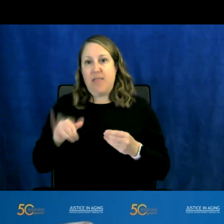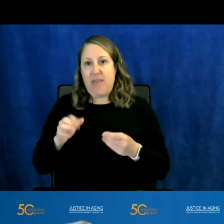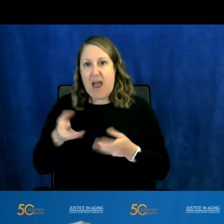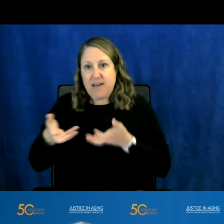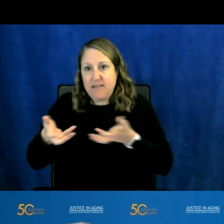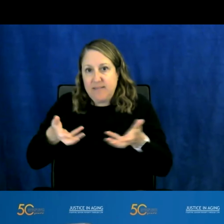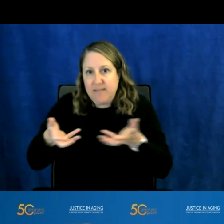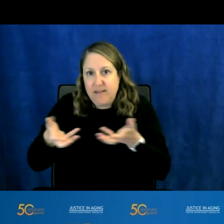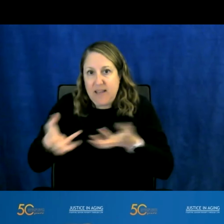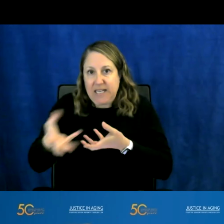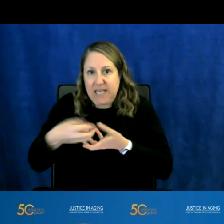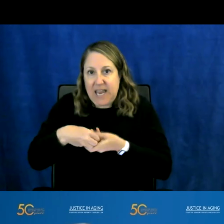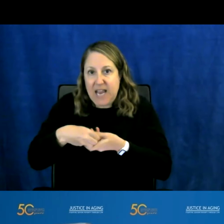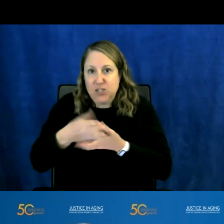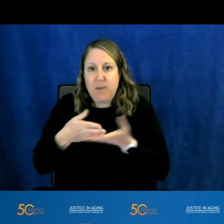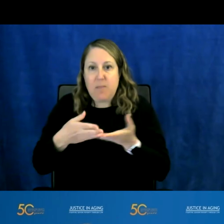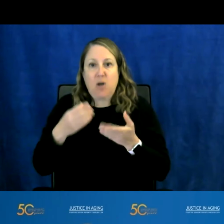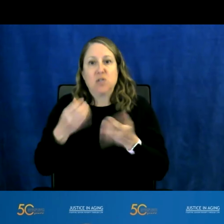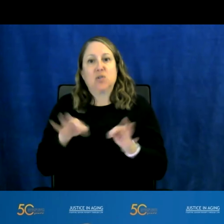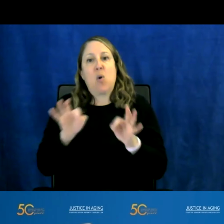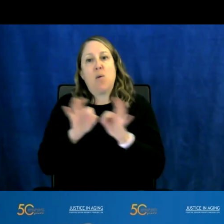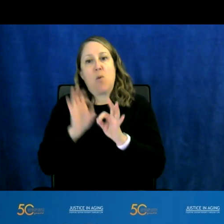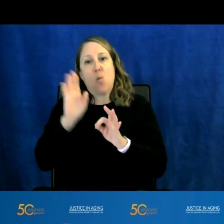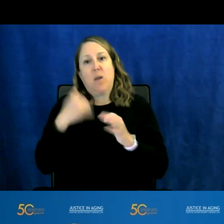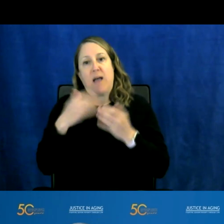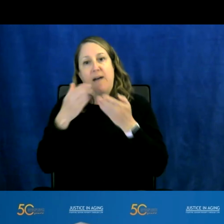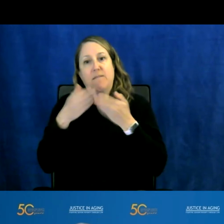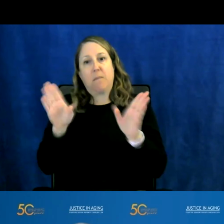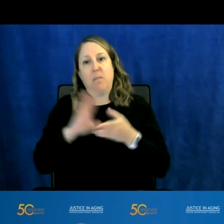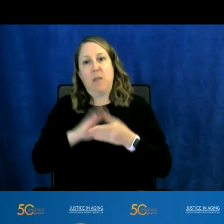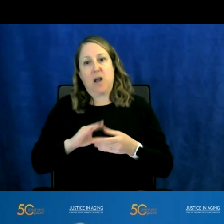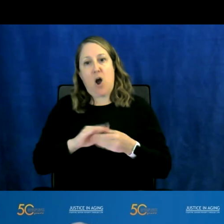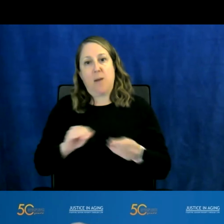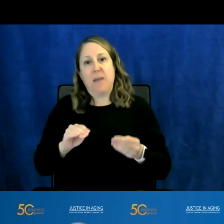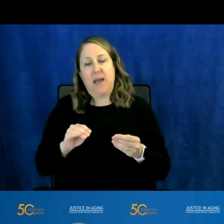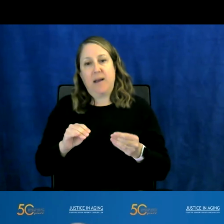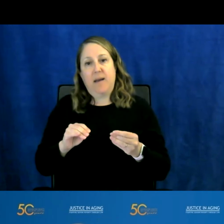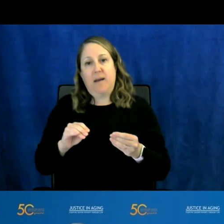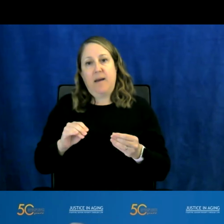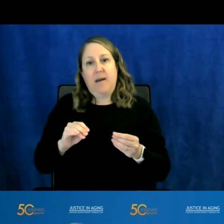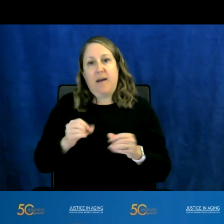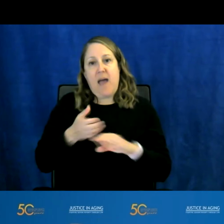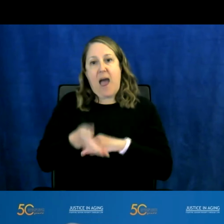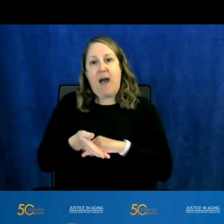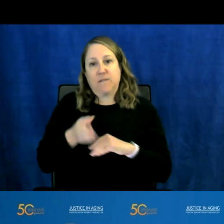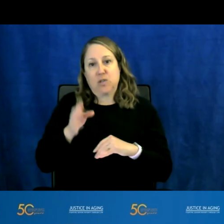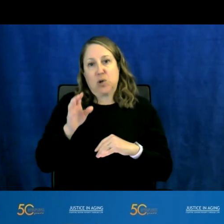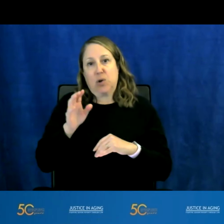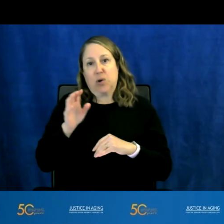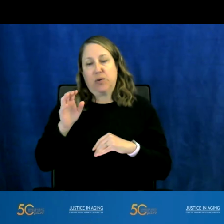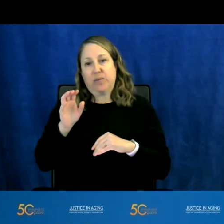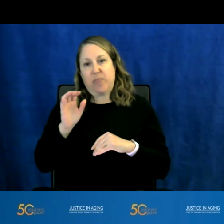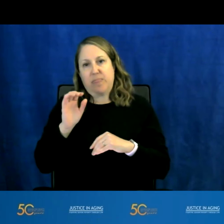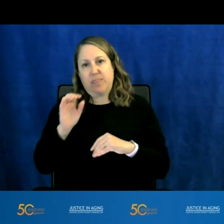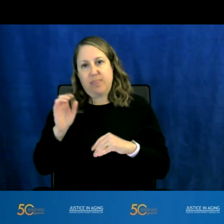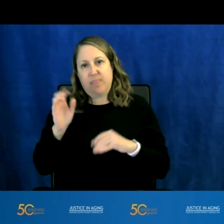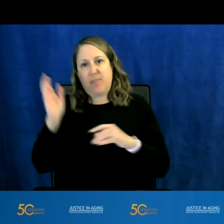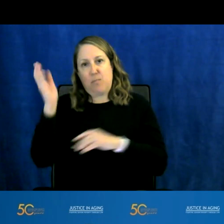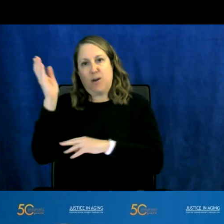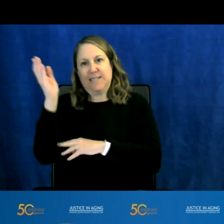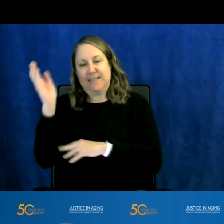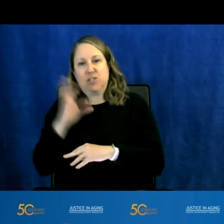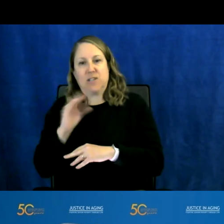so important, and we will have public comment both following those presentations, and we'll have an opportunity